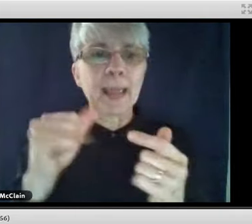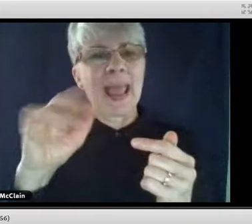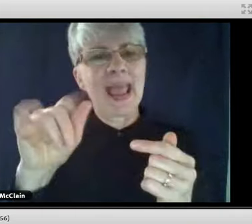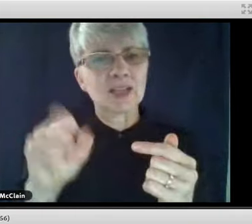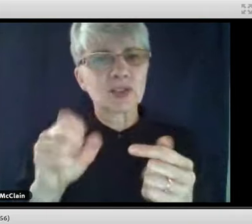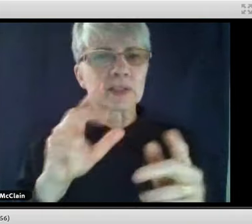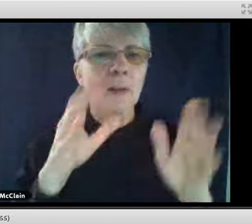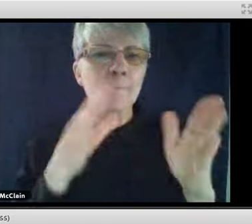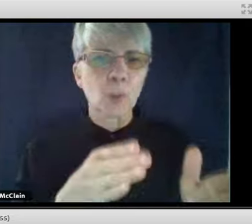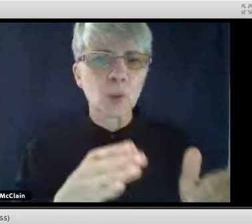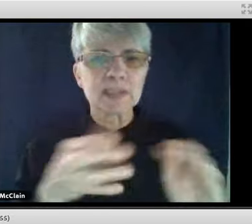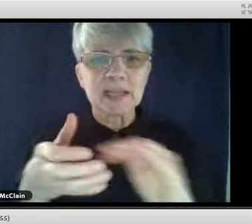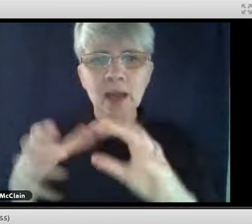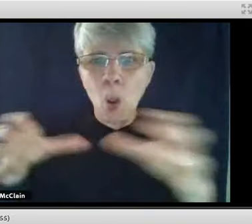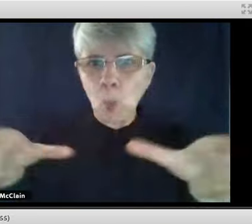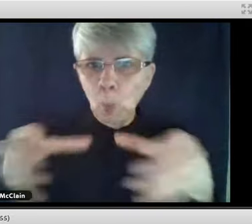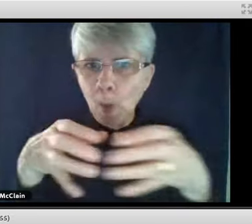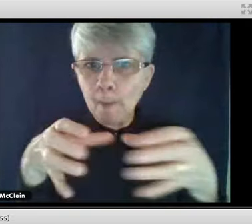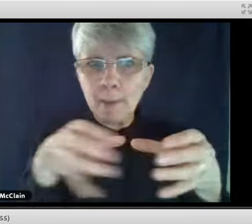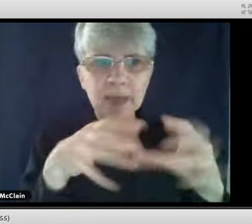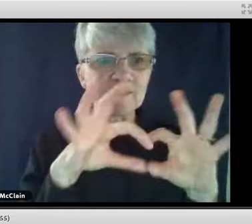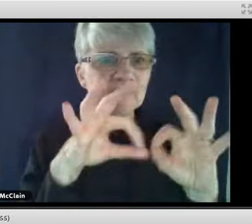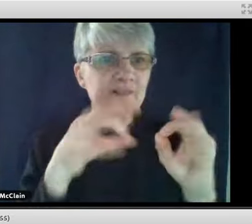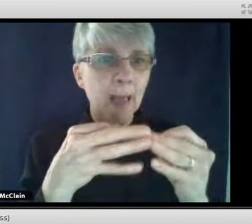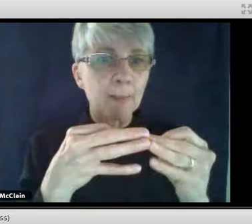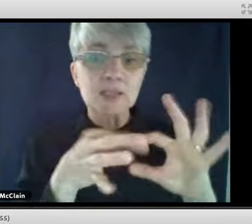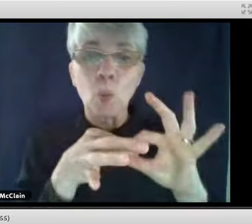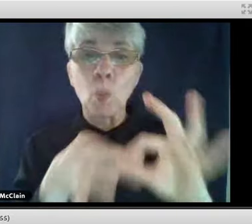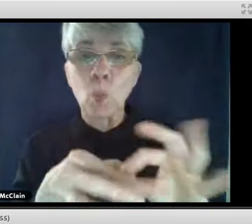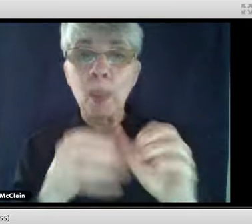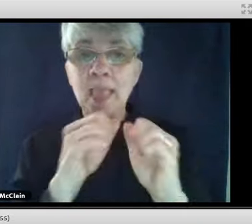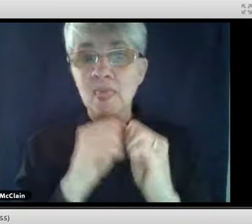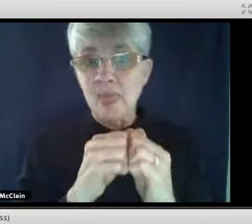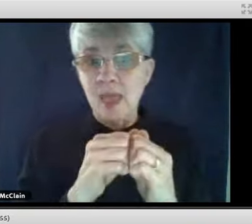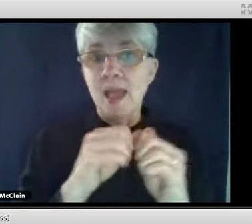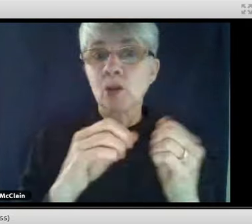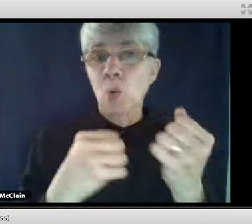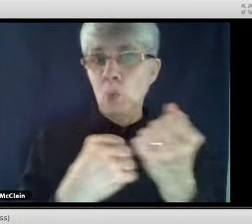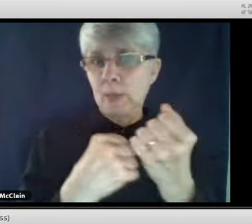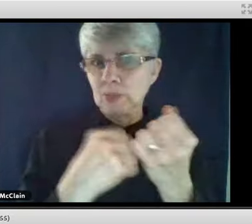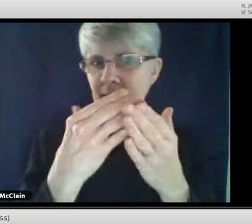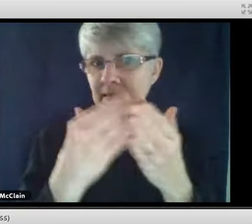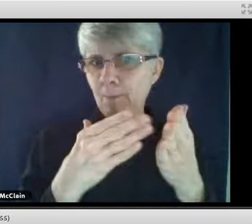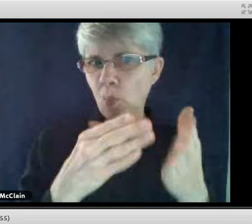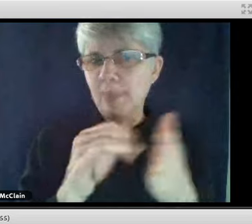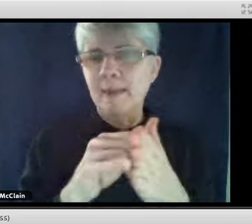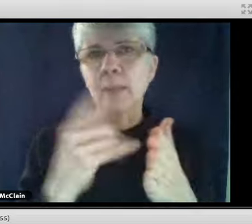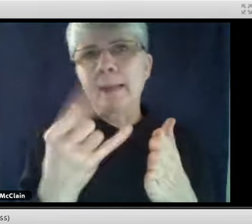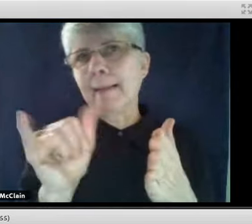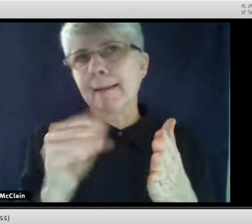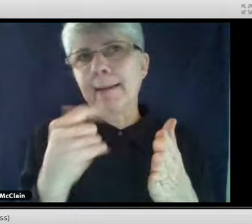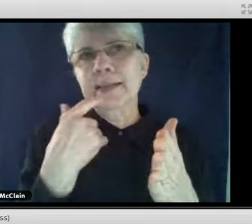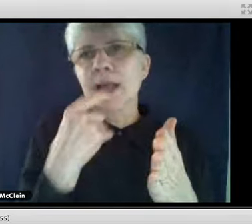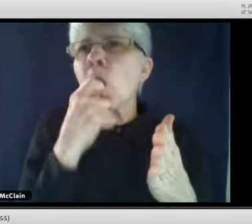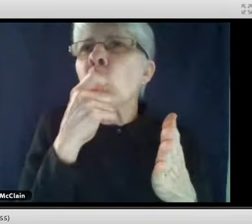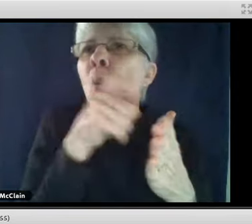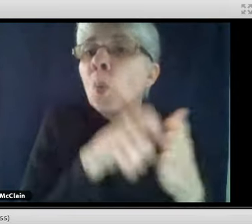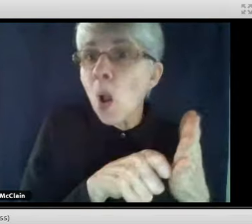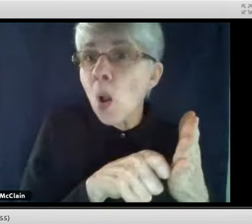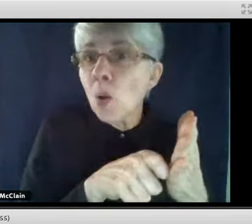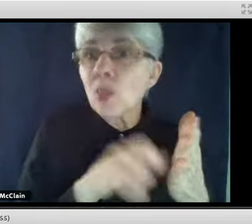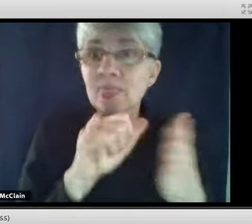corporate bodies, families that are associated with the resource in some way. So this can be someone, like I said, who wrote